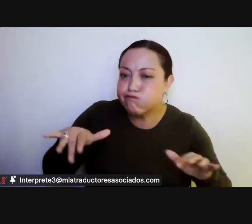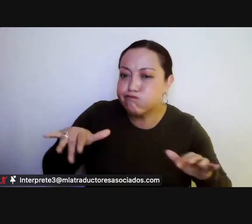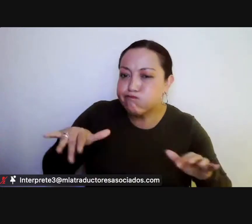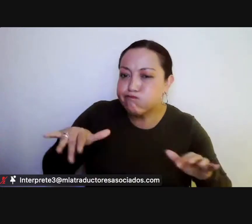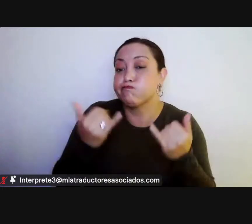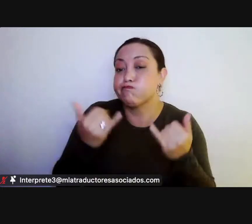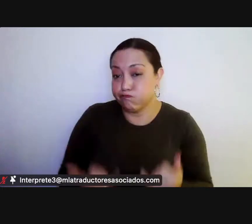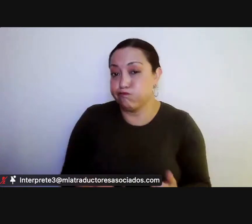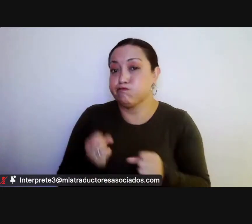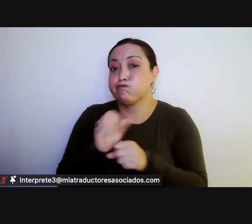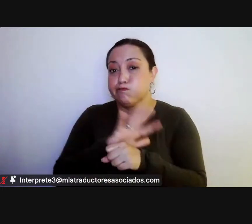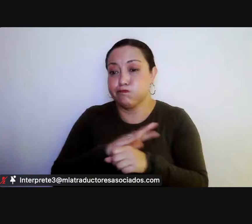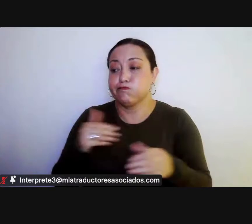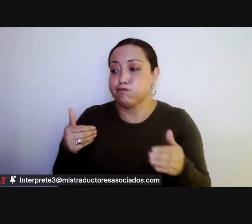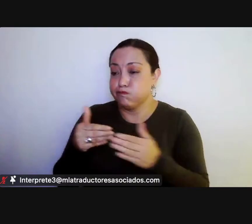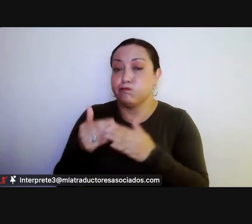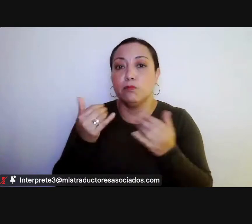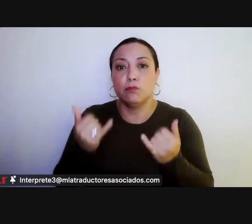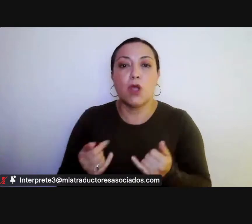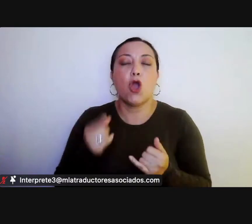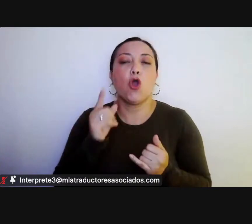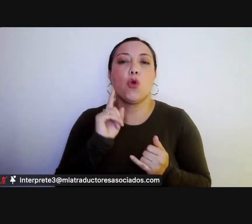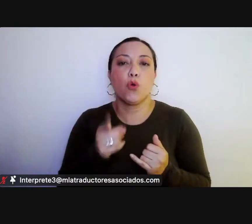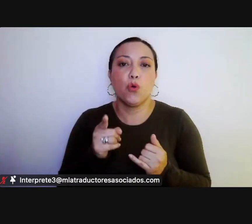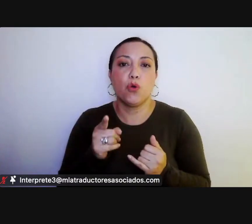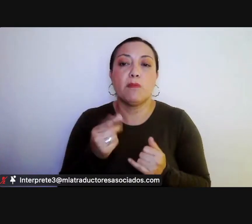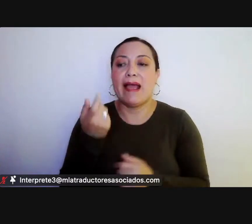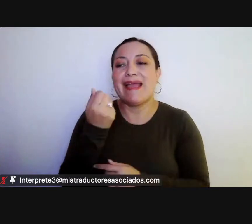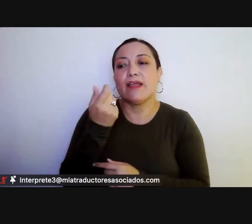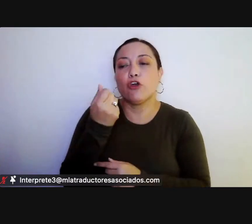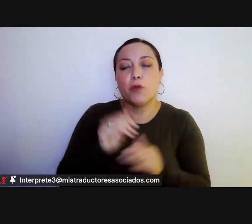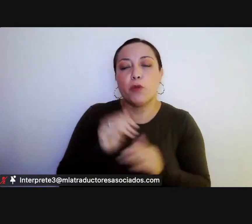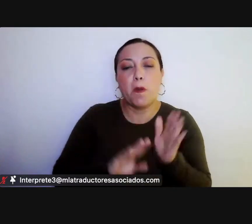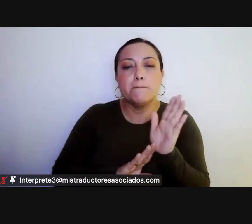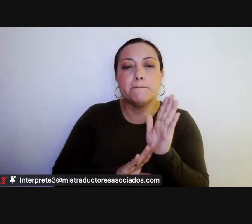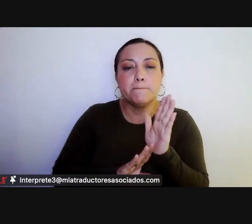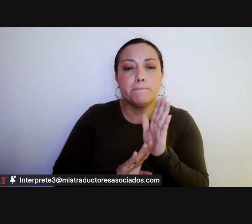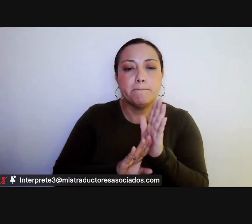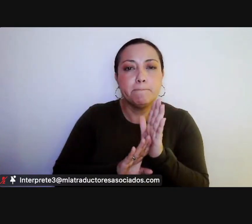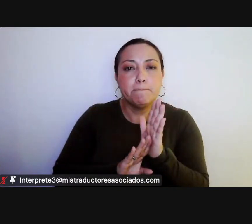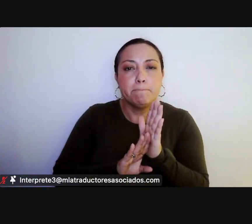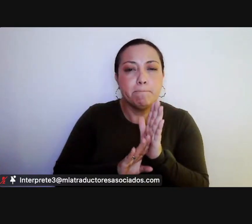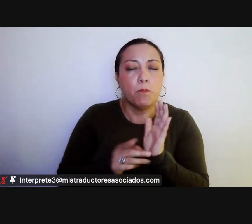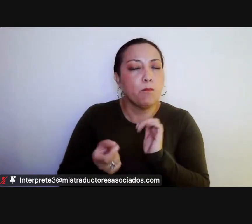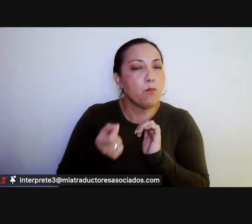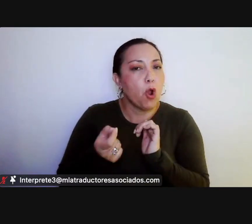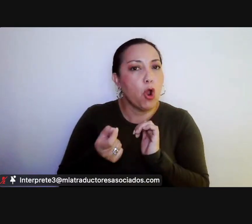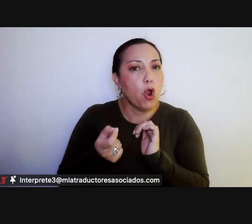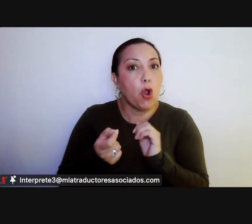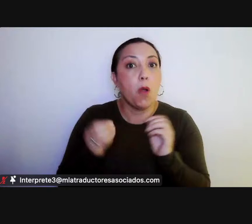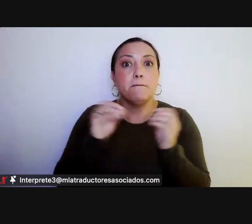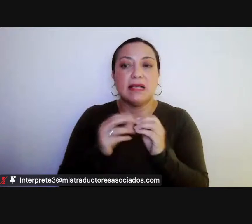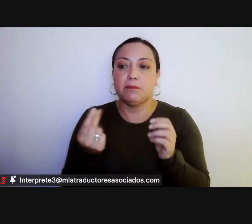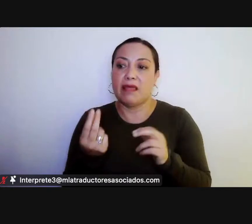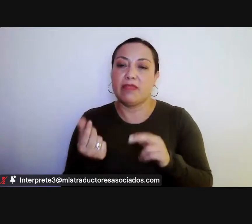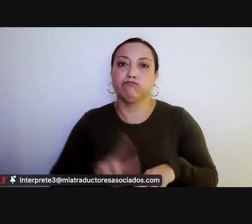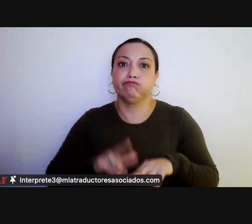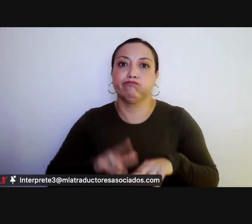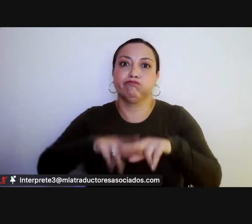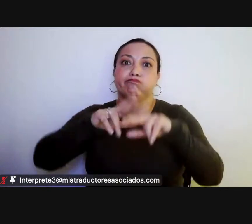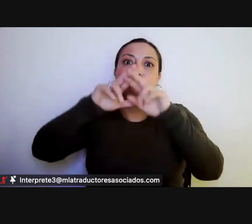in this year because of the low economic